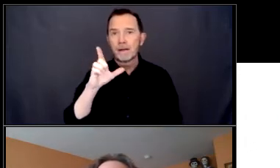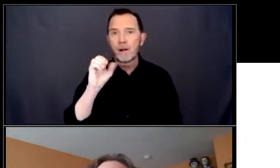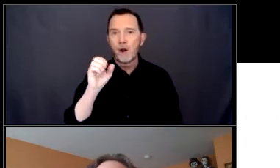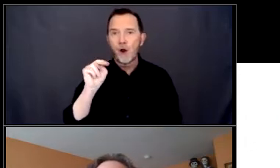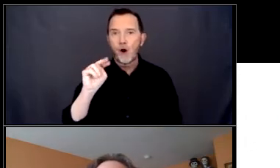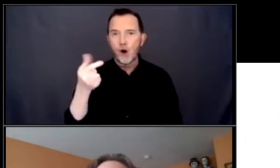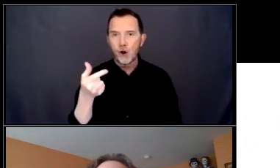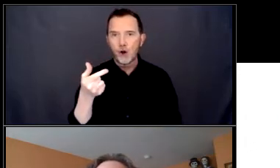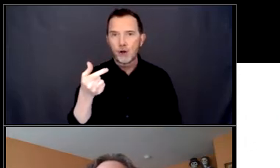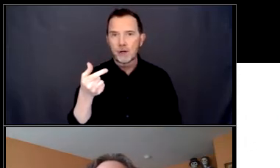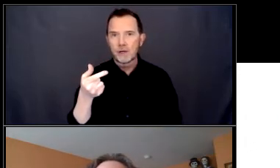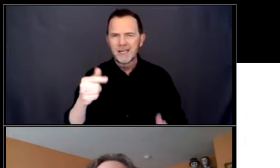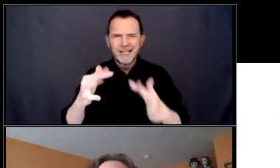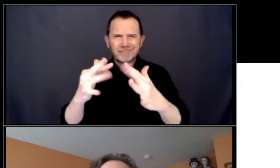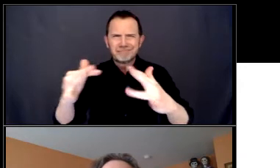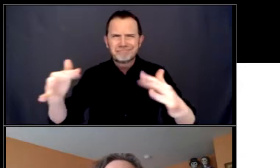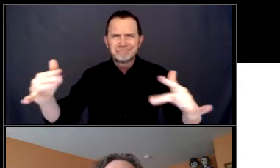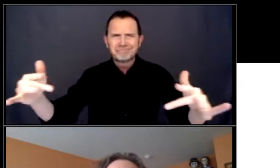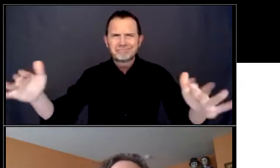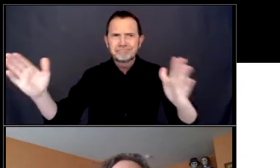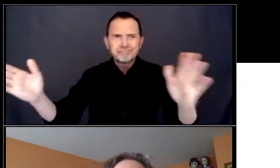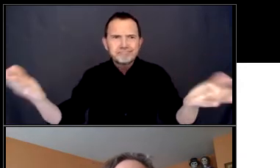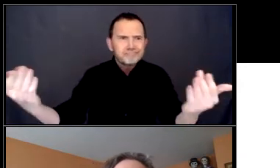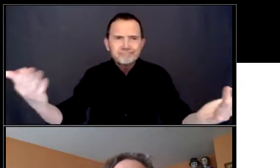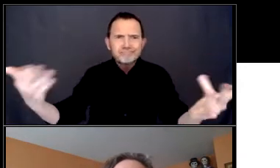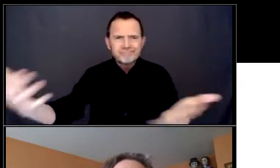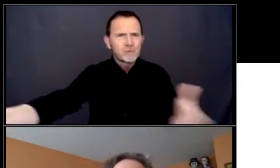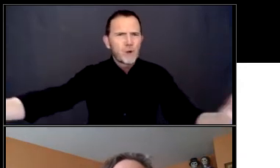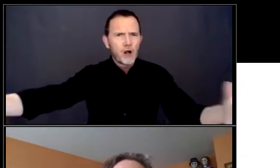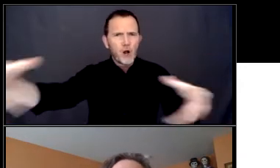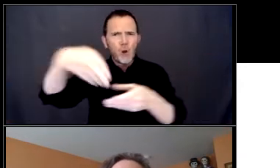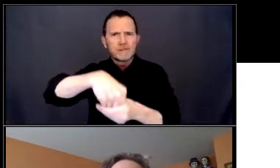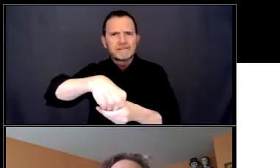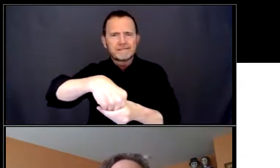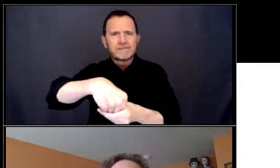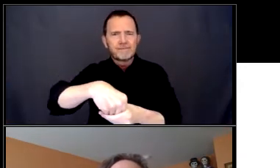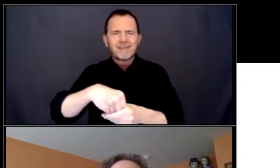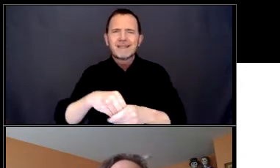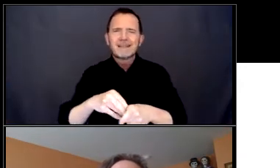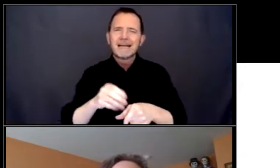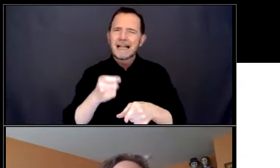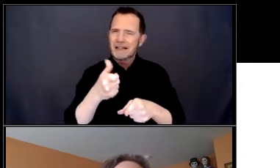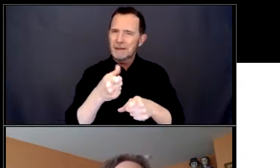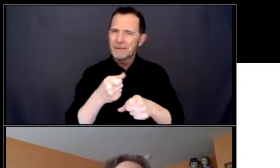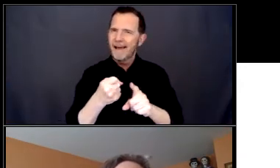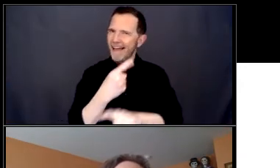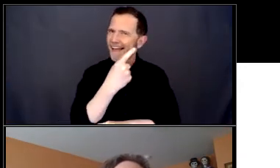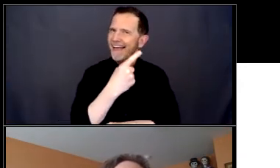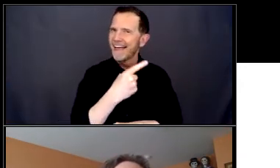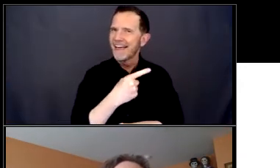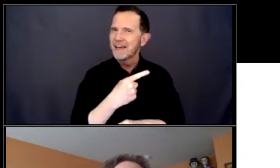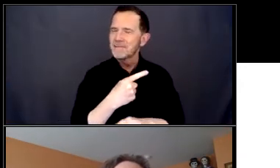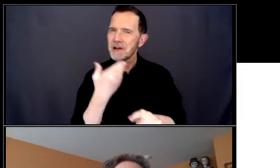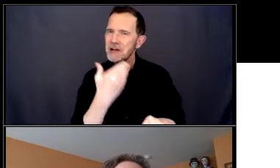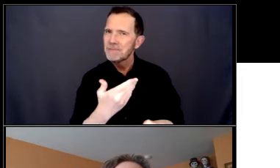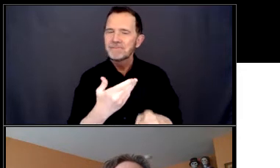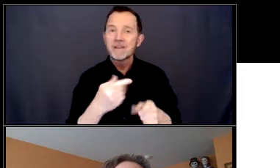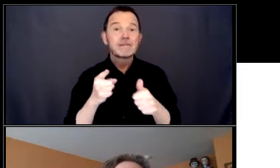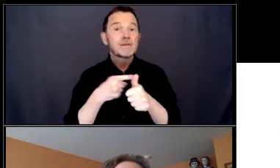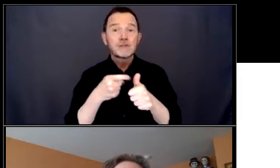hiring program. And the model is a little bit different than traditional programs. We start by finding